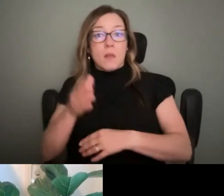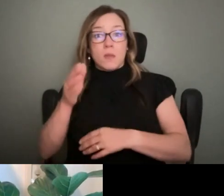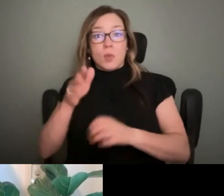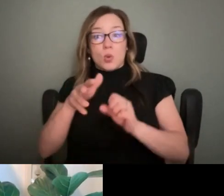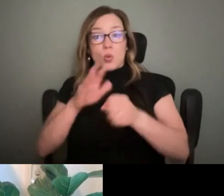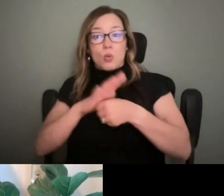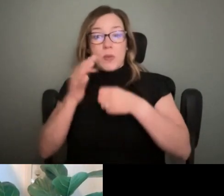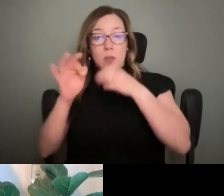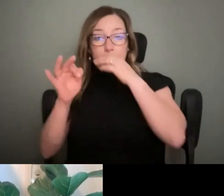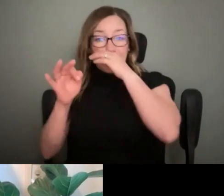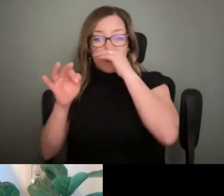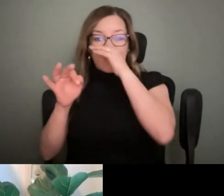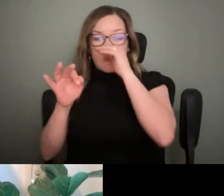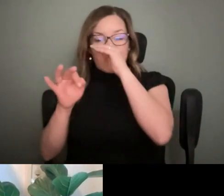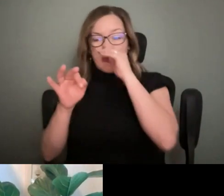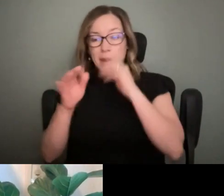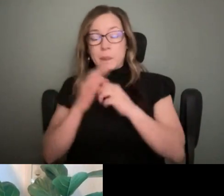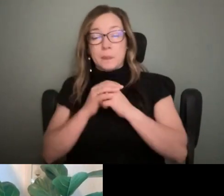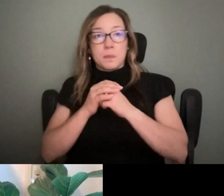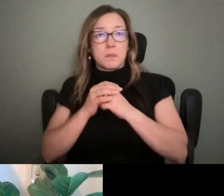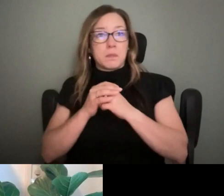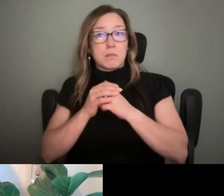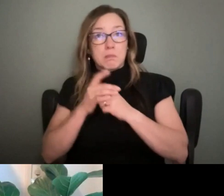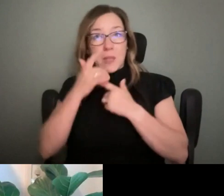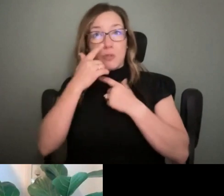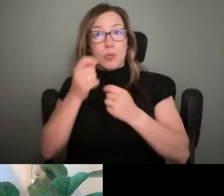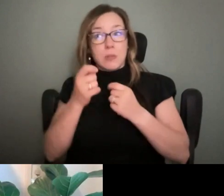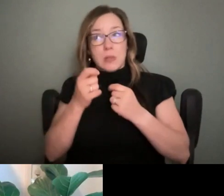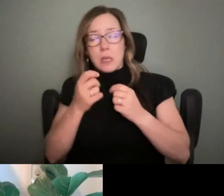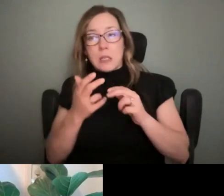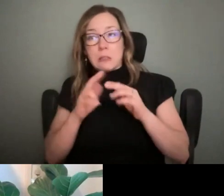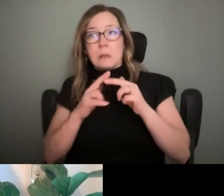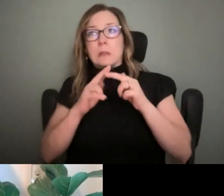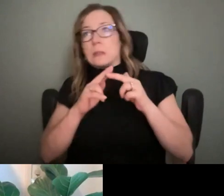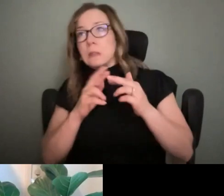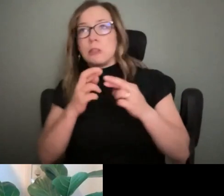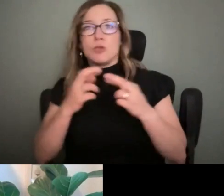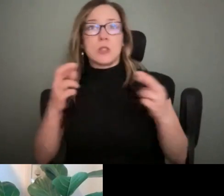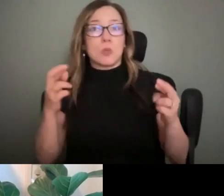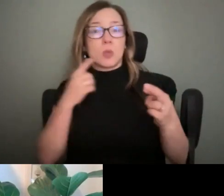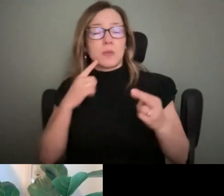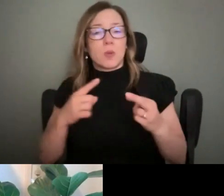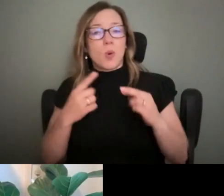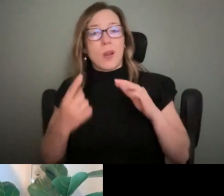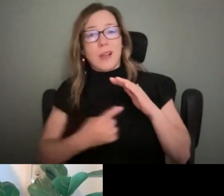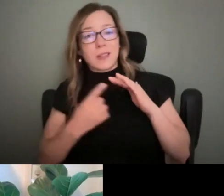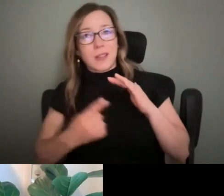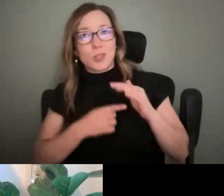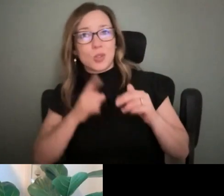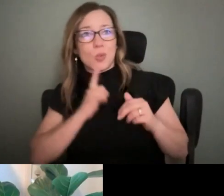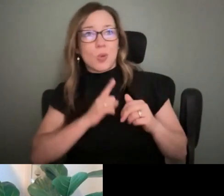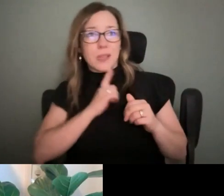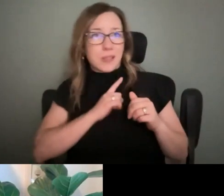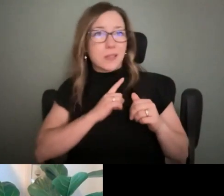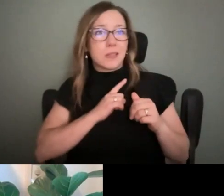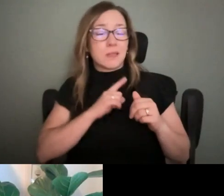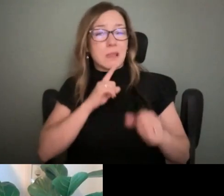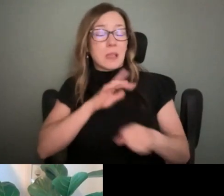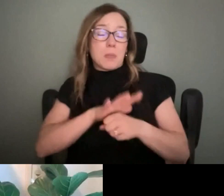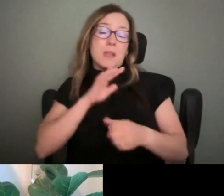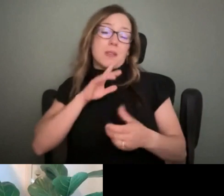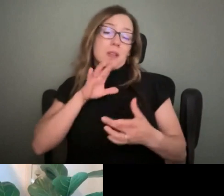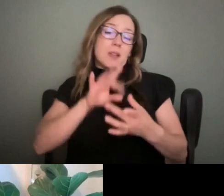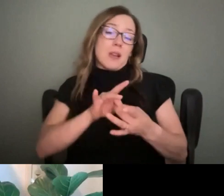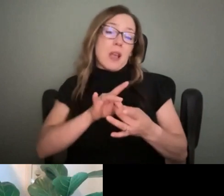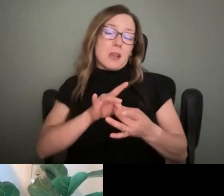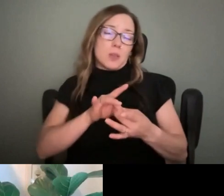there was an incredible surge in interest and resources for social isolation and loneliness, and Commit to Connect is really trying to